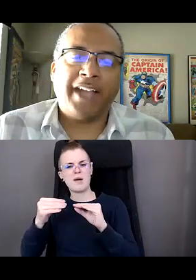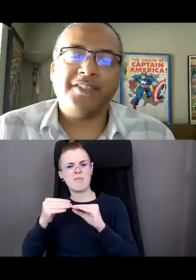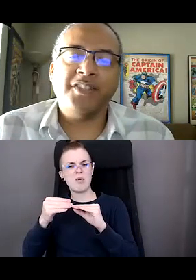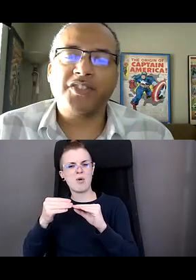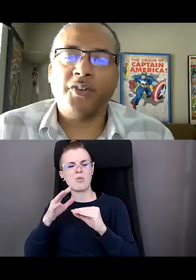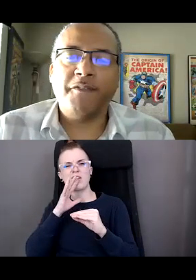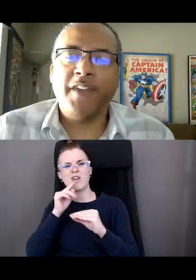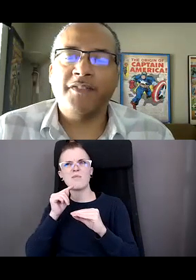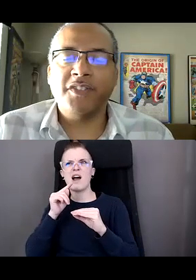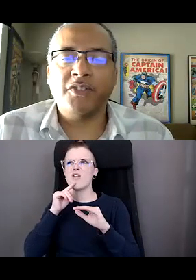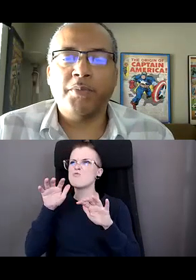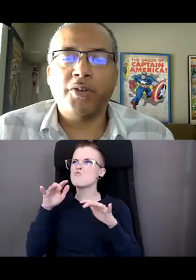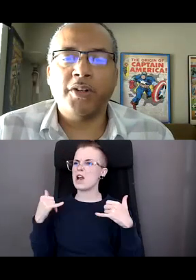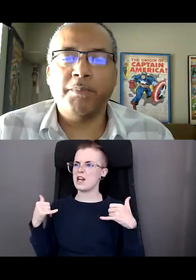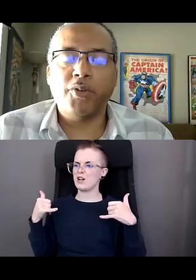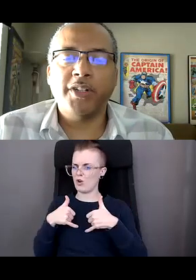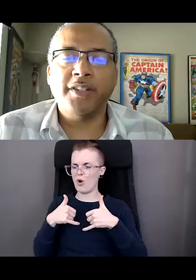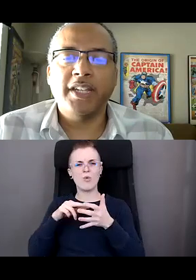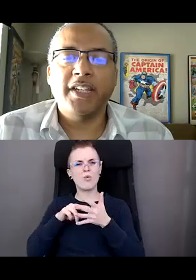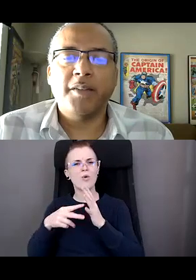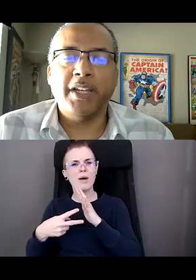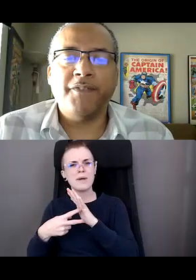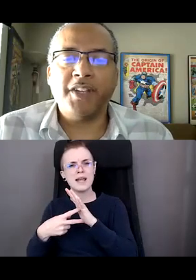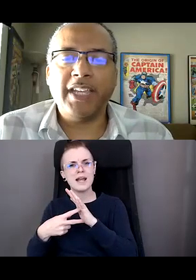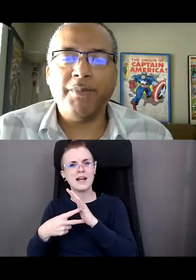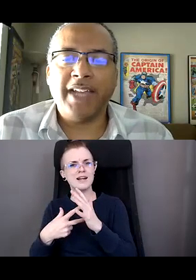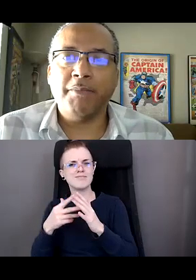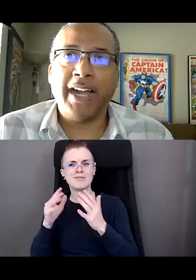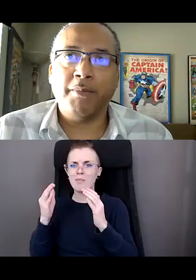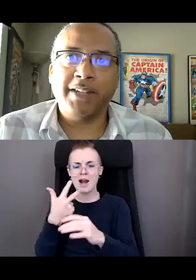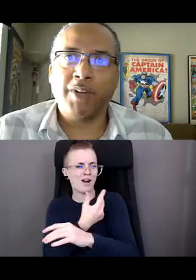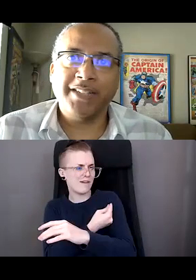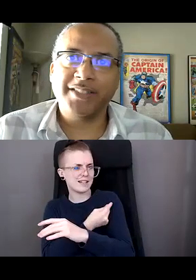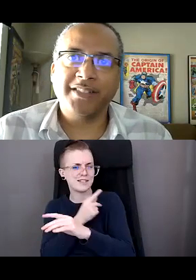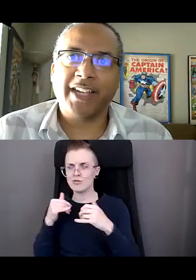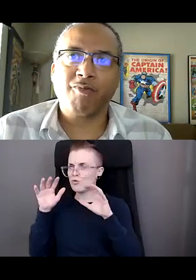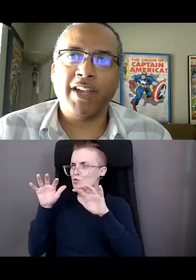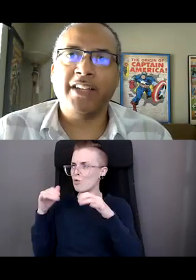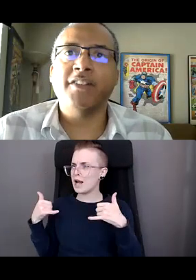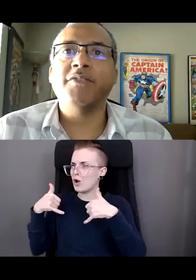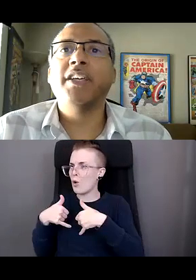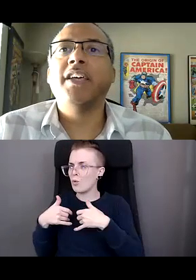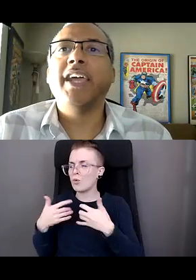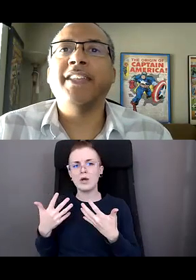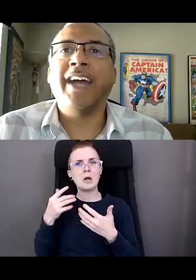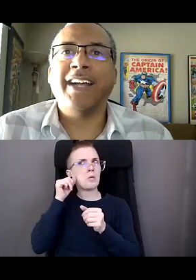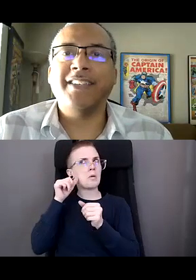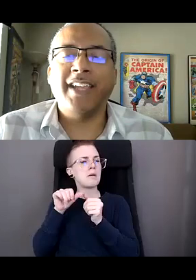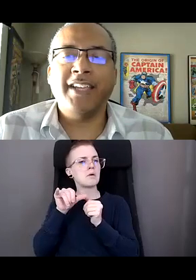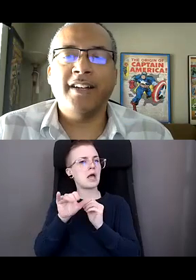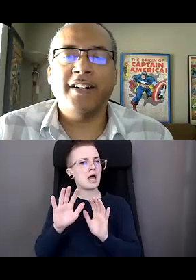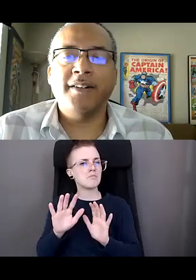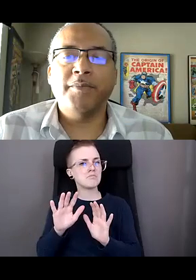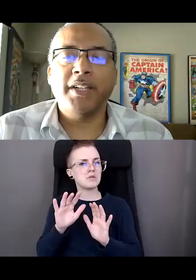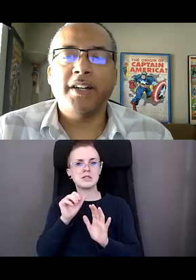these vaccines are so effective and so important. But if you could keep that in mind about why I say it's like a raincoat and not